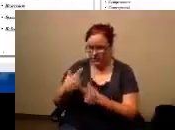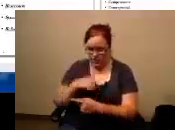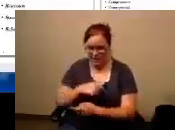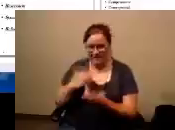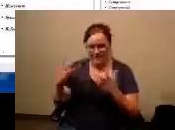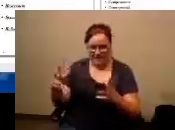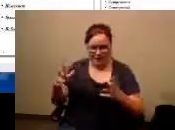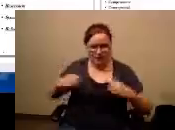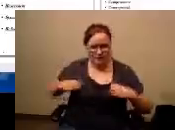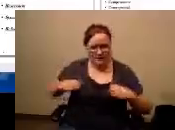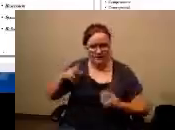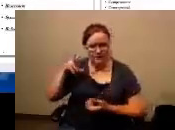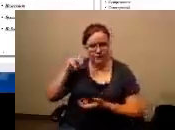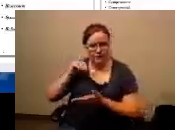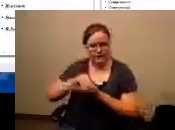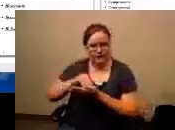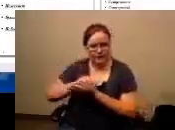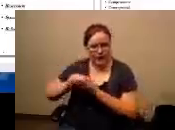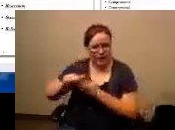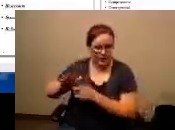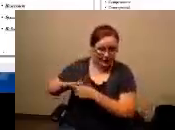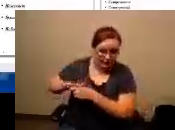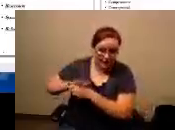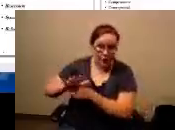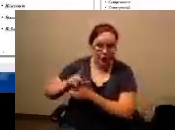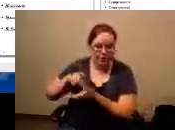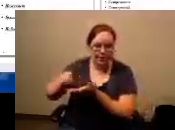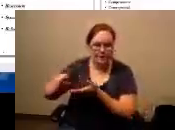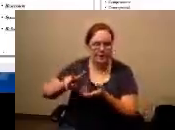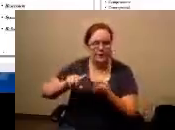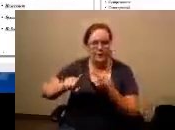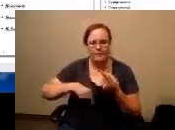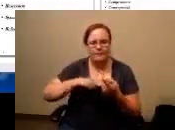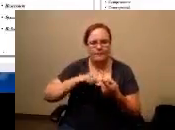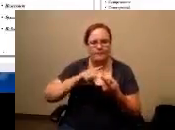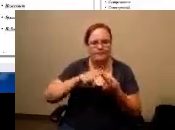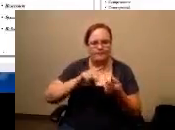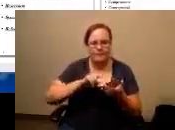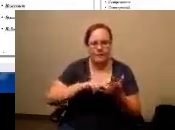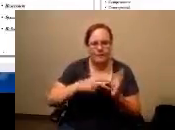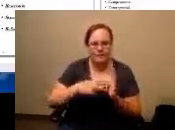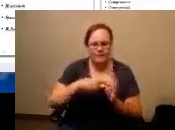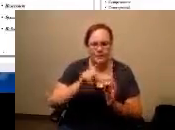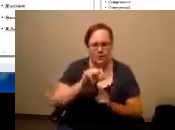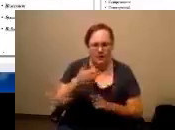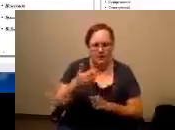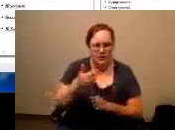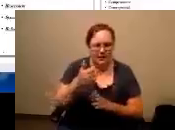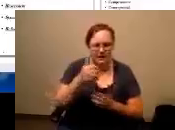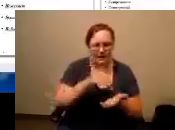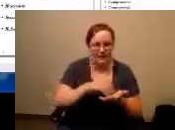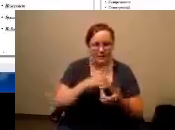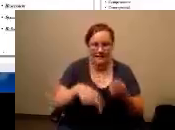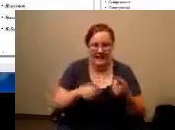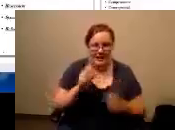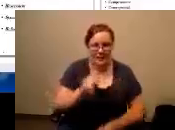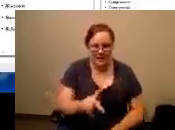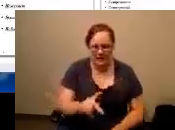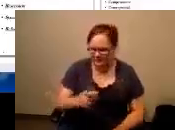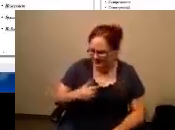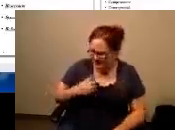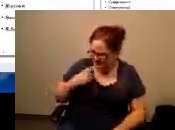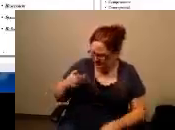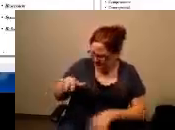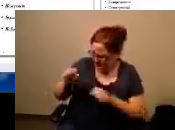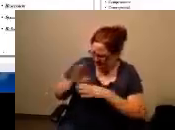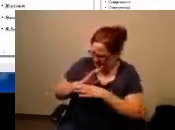accepted $30,000 in full payment and we cannot go after him for the other $20,000? And I said, did you take business loan?